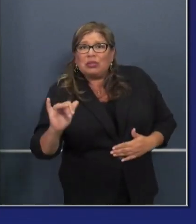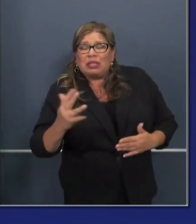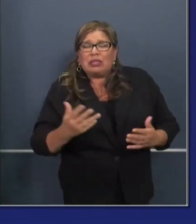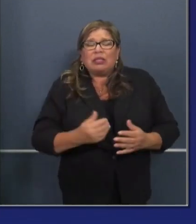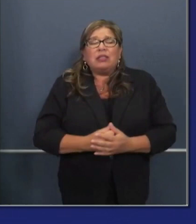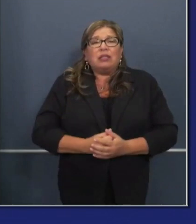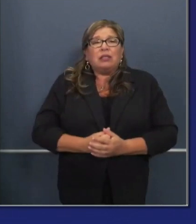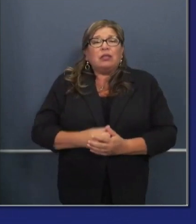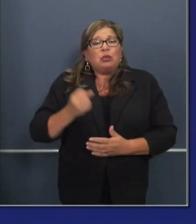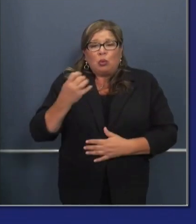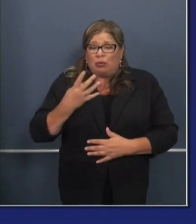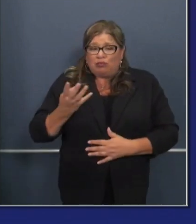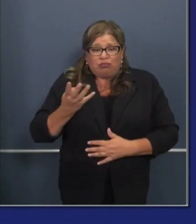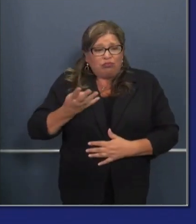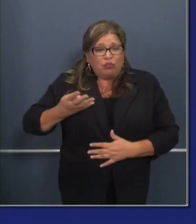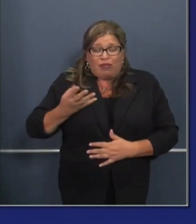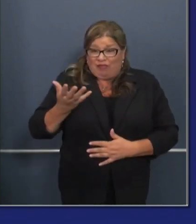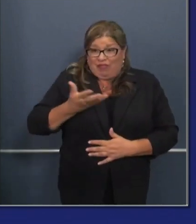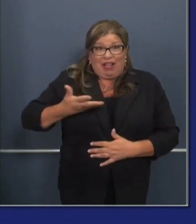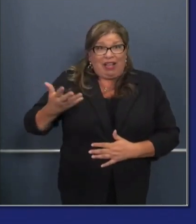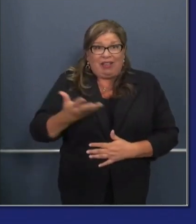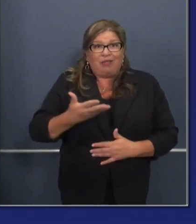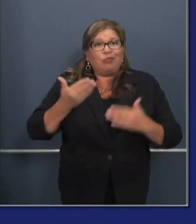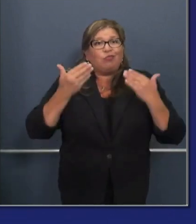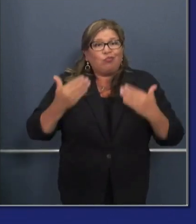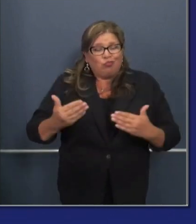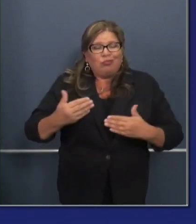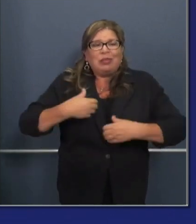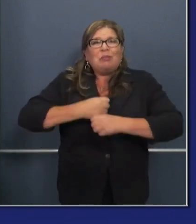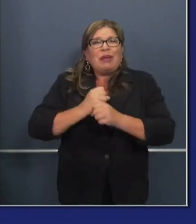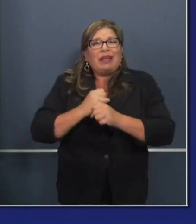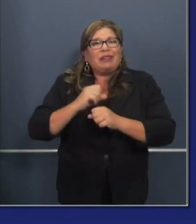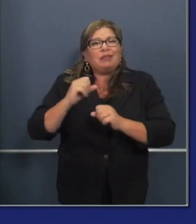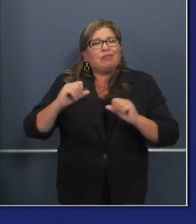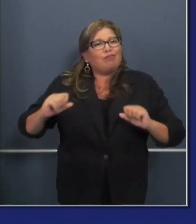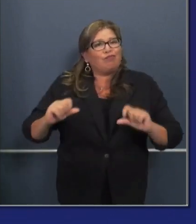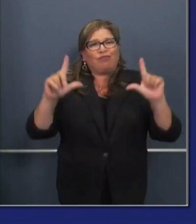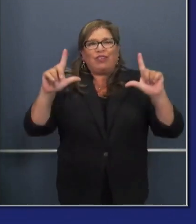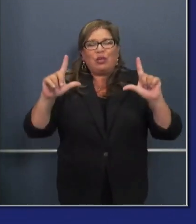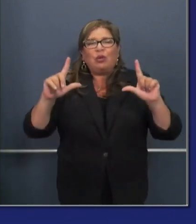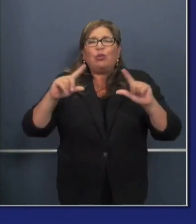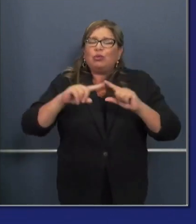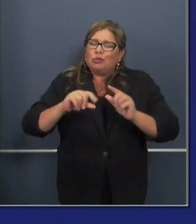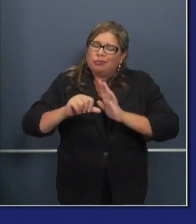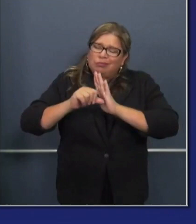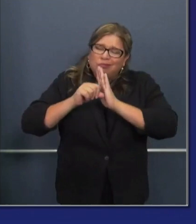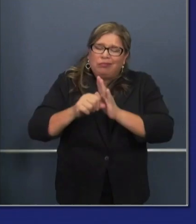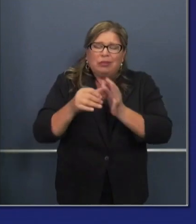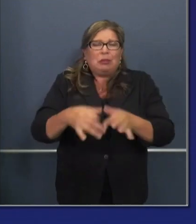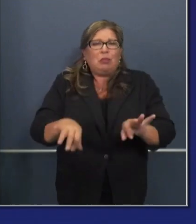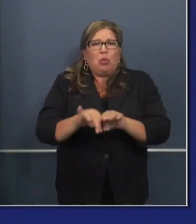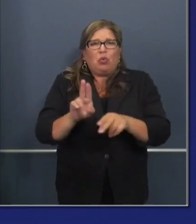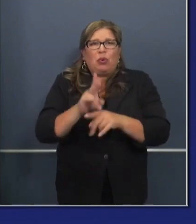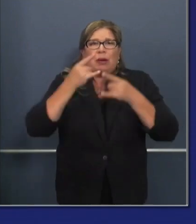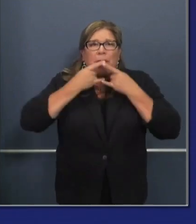enough to put together the following video underscoring the importance of face